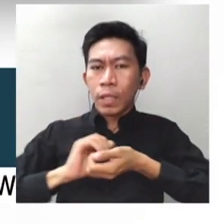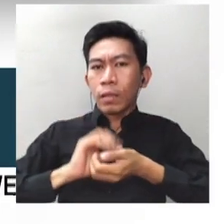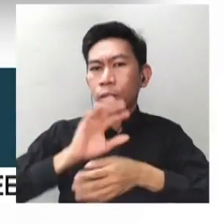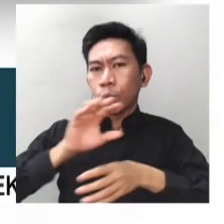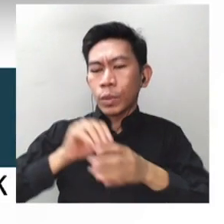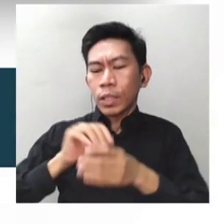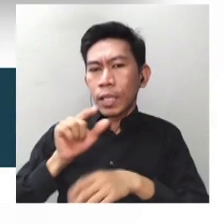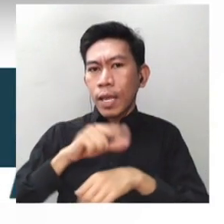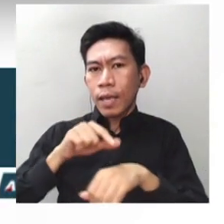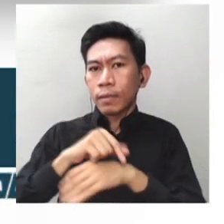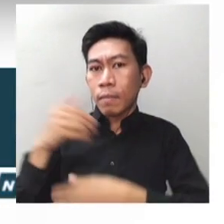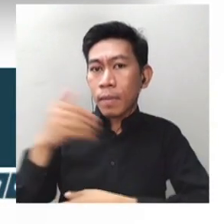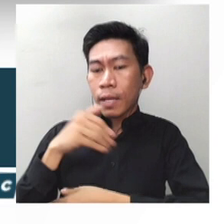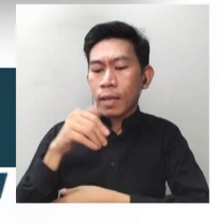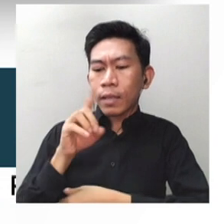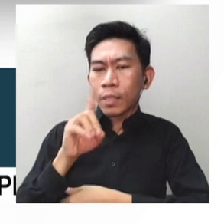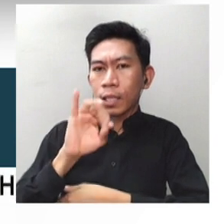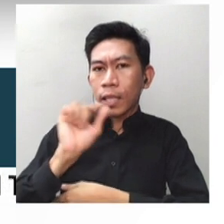DILG, no?